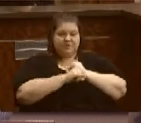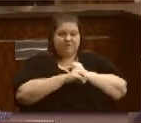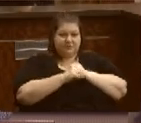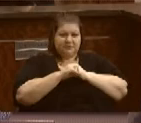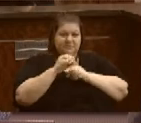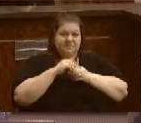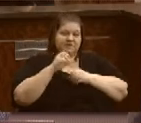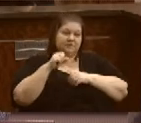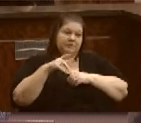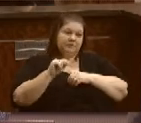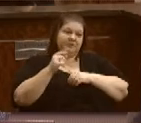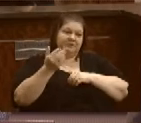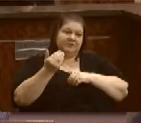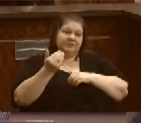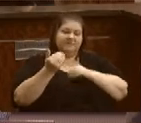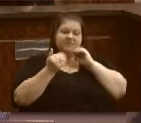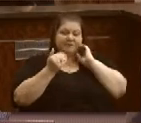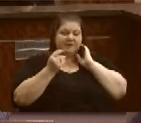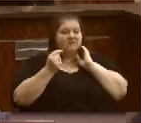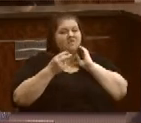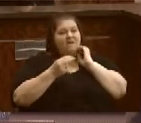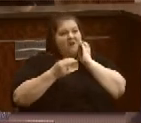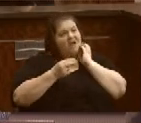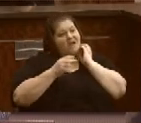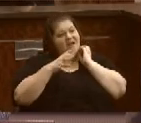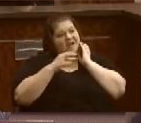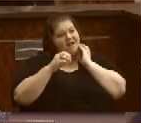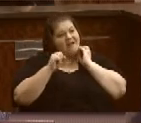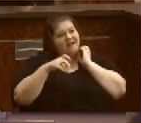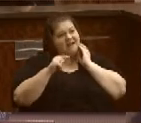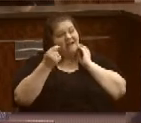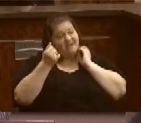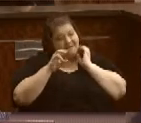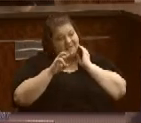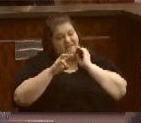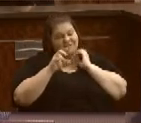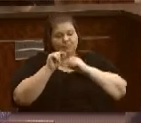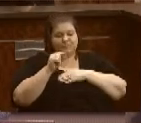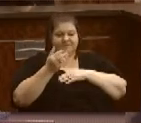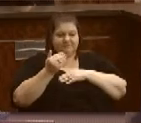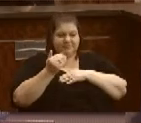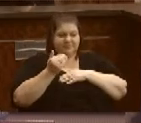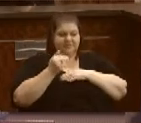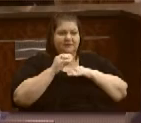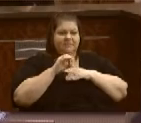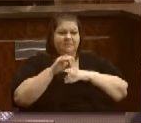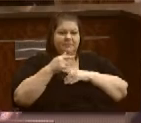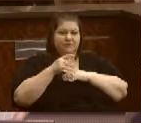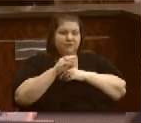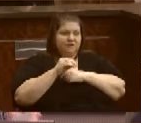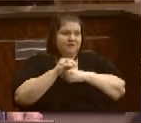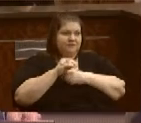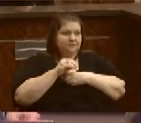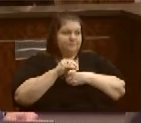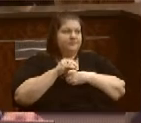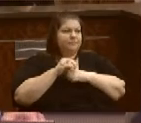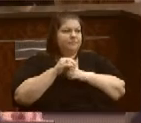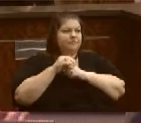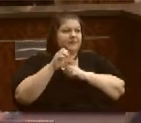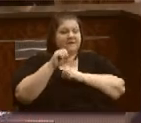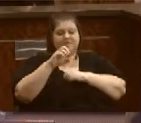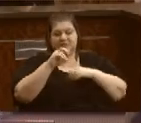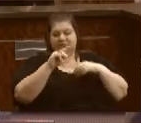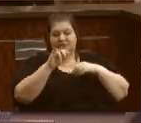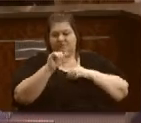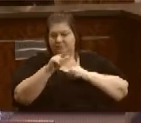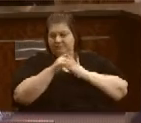September 10, 2015 and September 17, 2015 editions of the Prince George's Sentinel. On